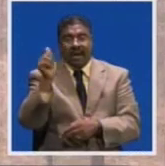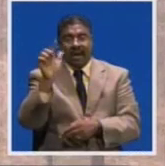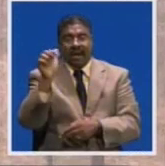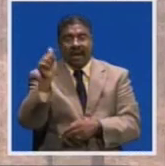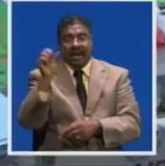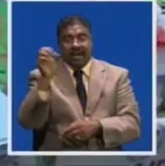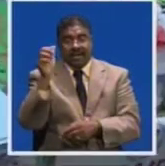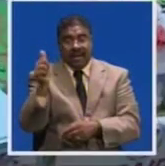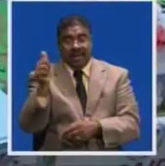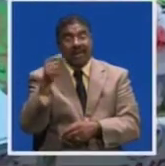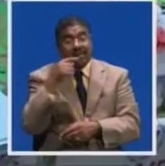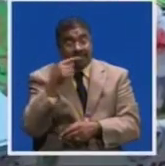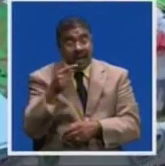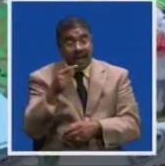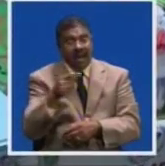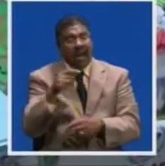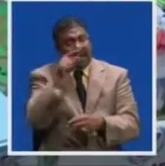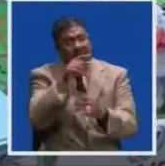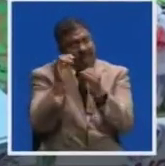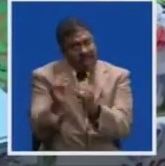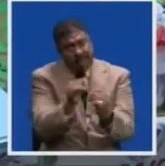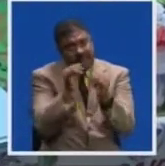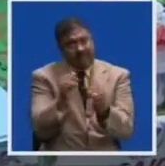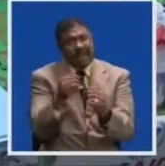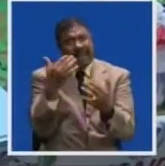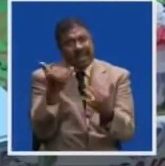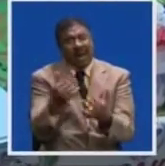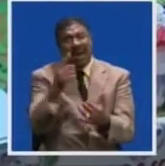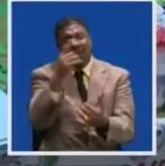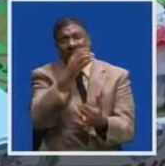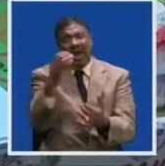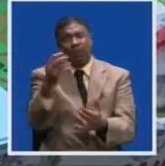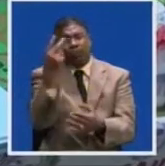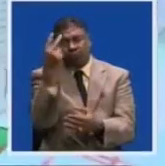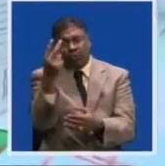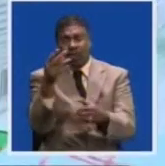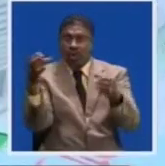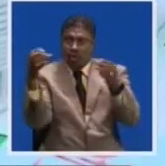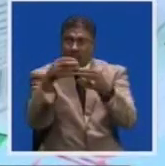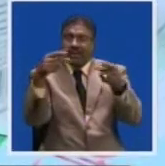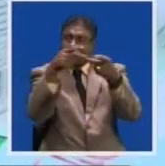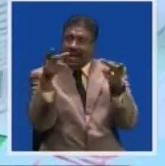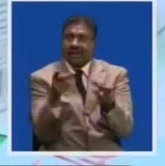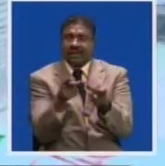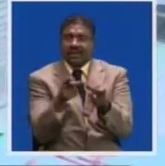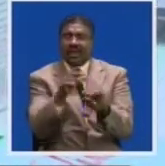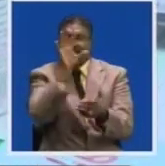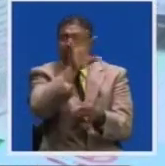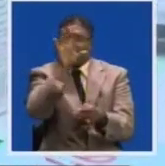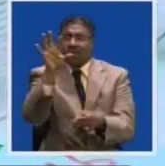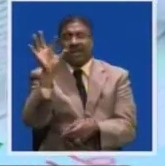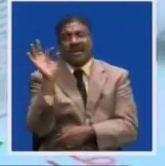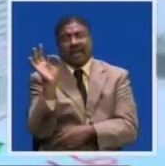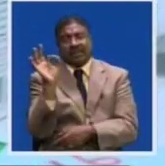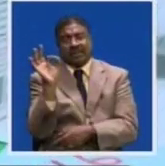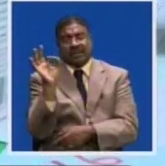they are implementing PrEP at least 182 community facilities in 9 provinces. He says the number